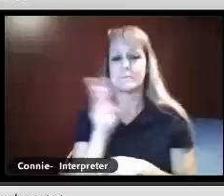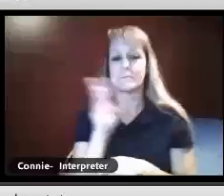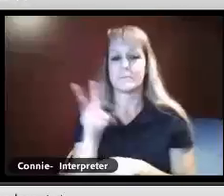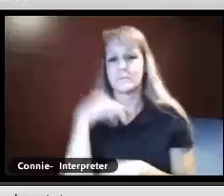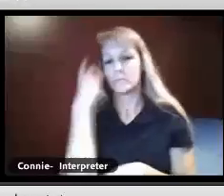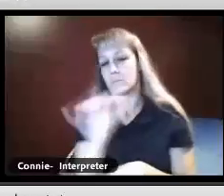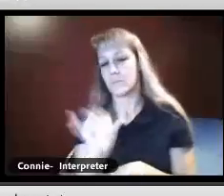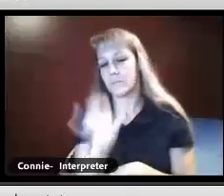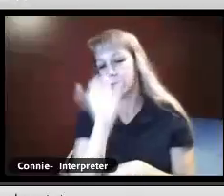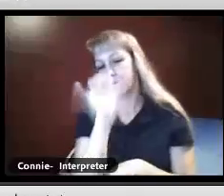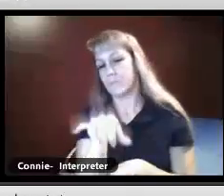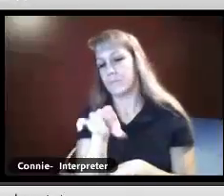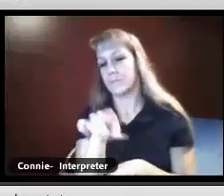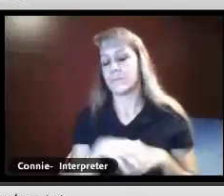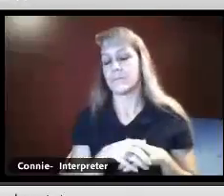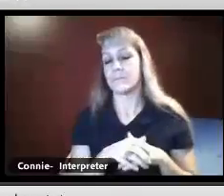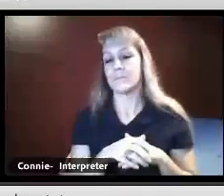like.